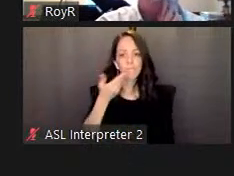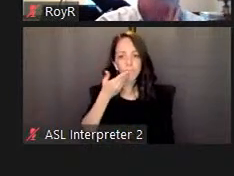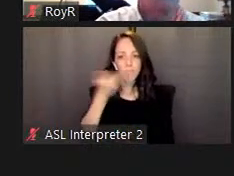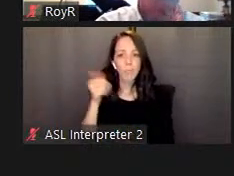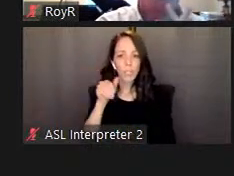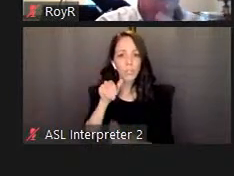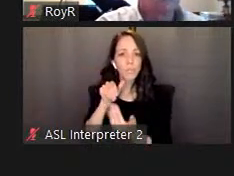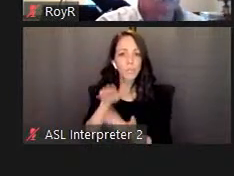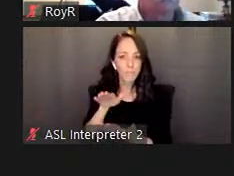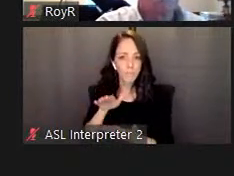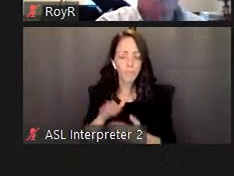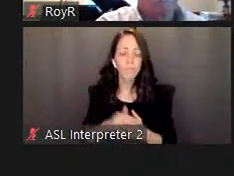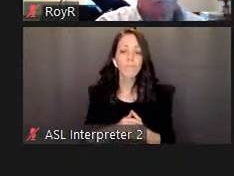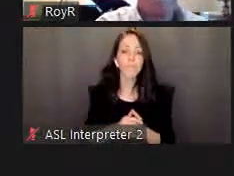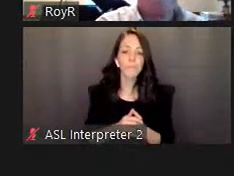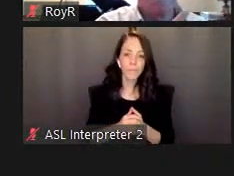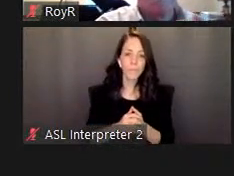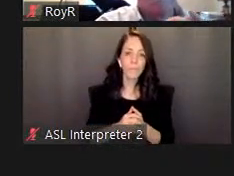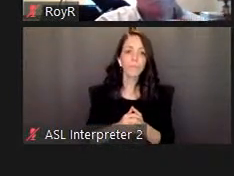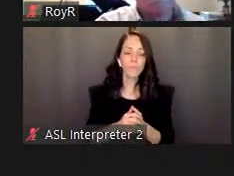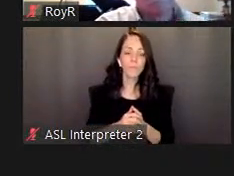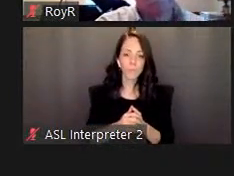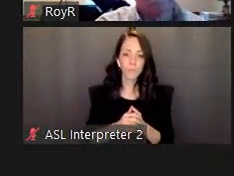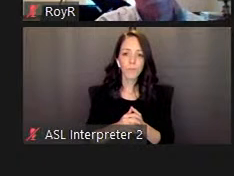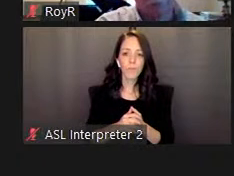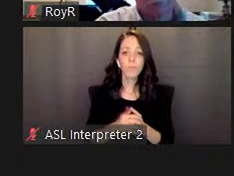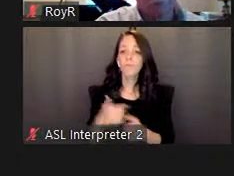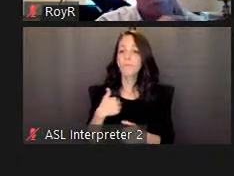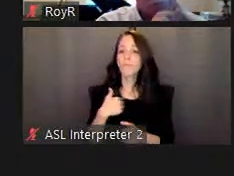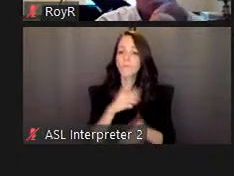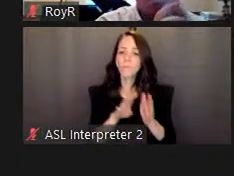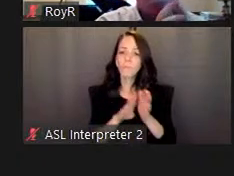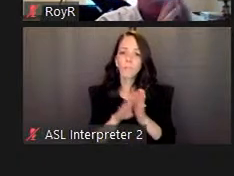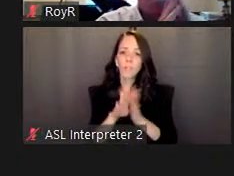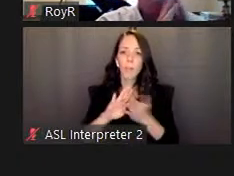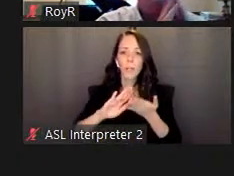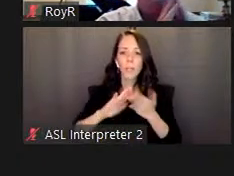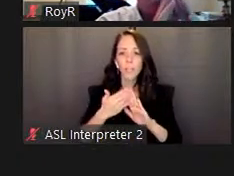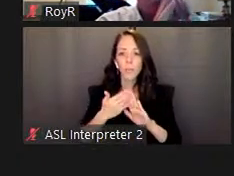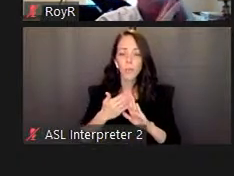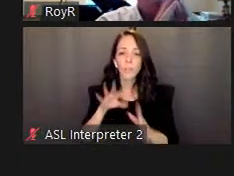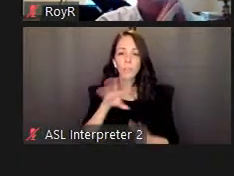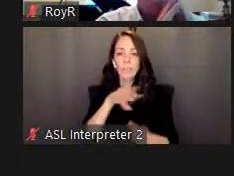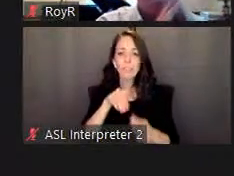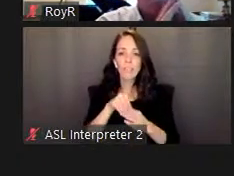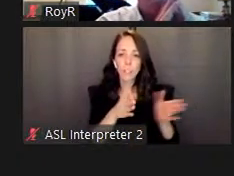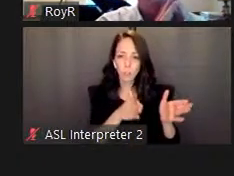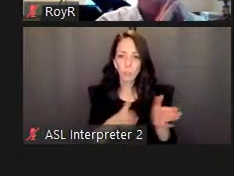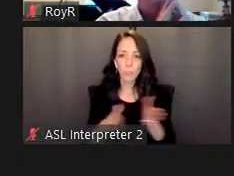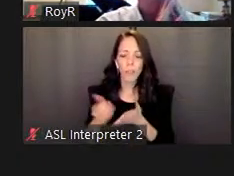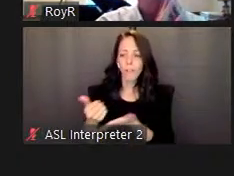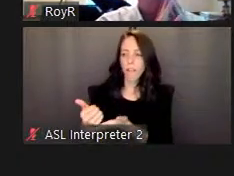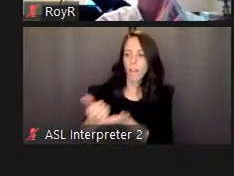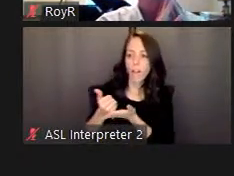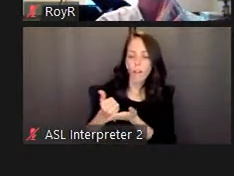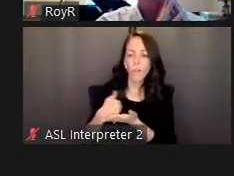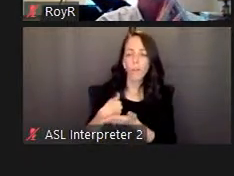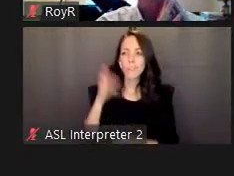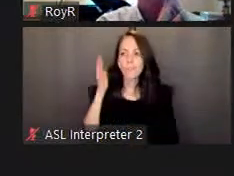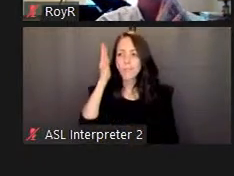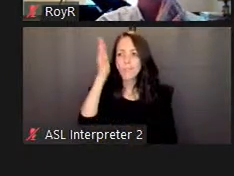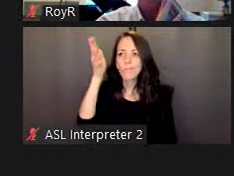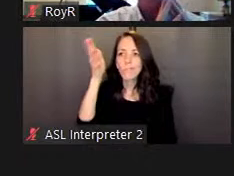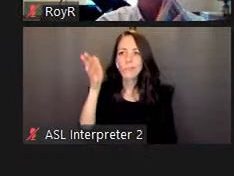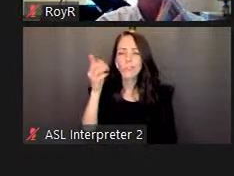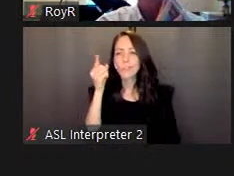to make a community engagement plan this year that will help us create pandemic recovery priority